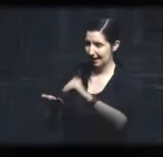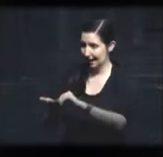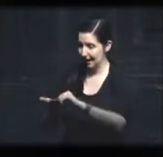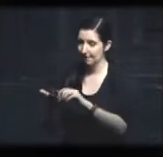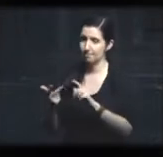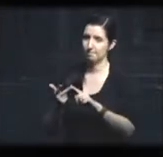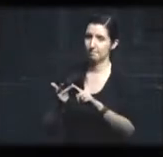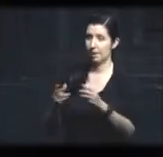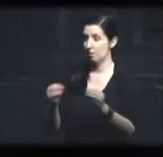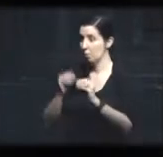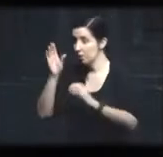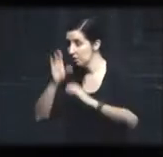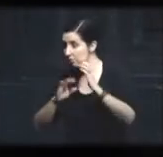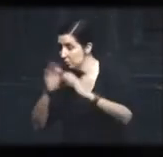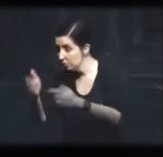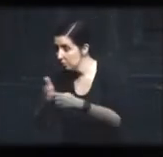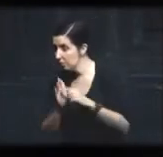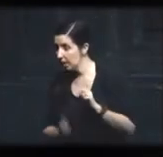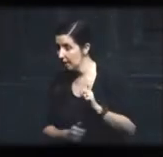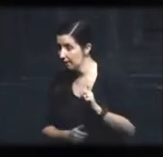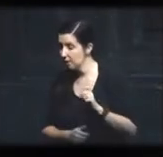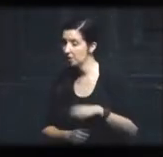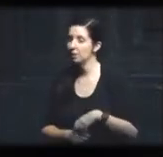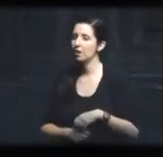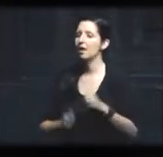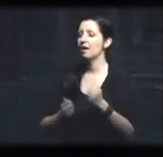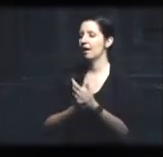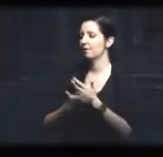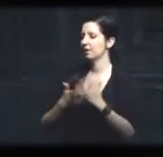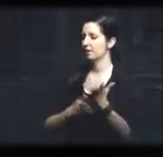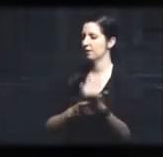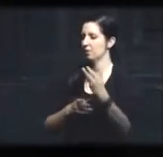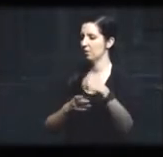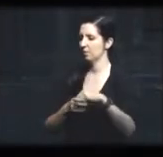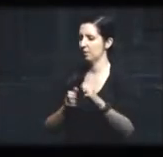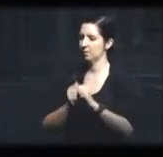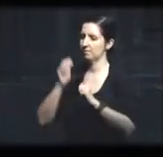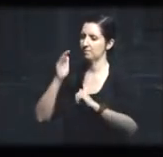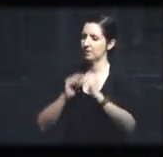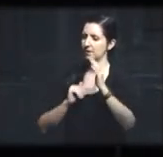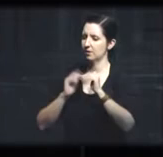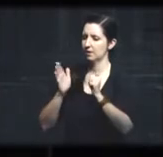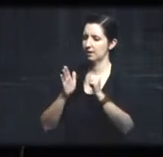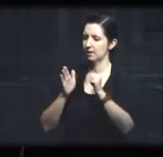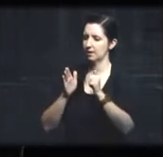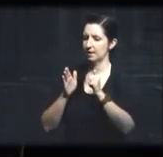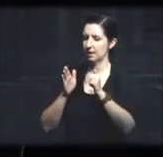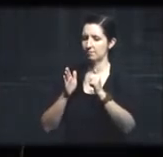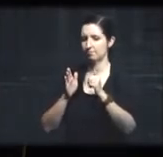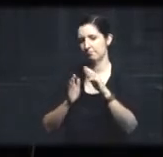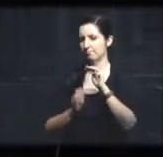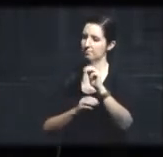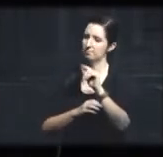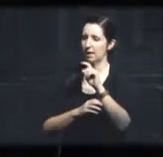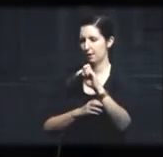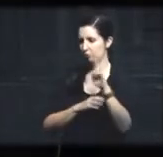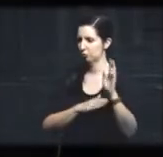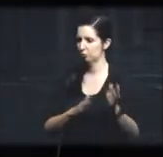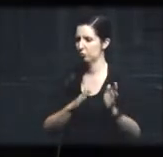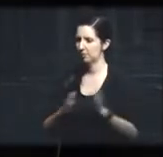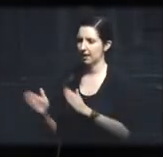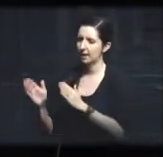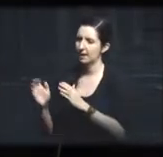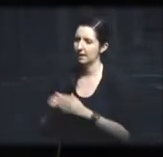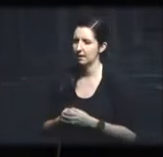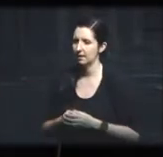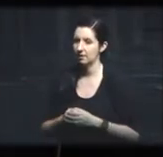space. So all of that is incorporated within facilities master planning. It's a process we have to go through to request